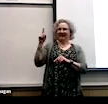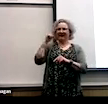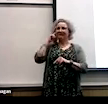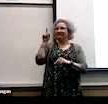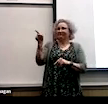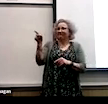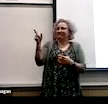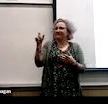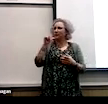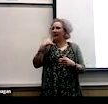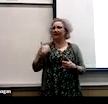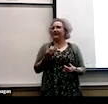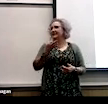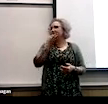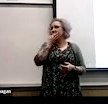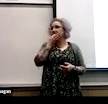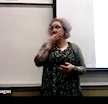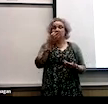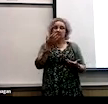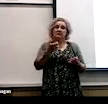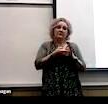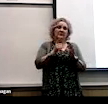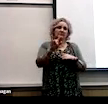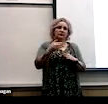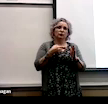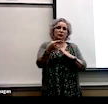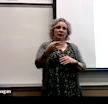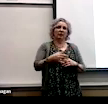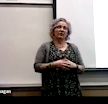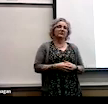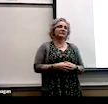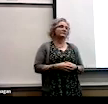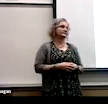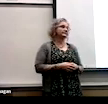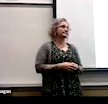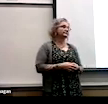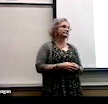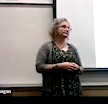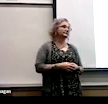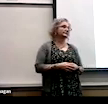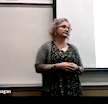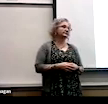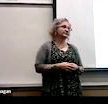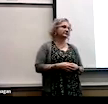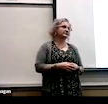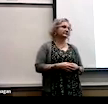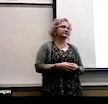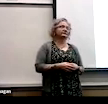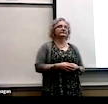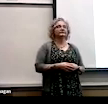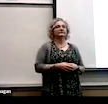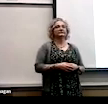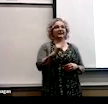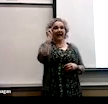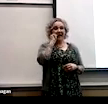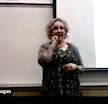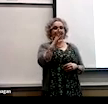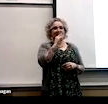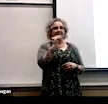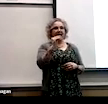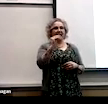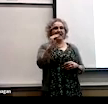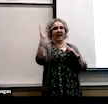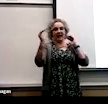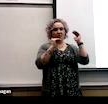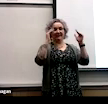too. On the pediatric side, a lack of comfort addressing adolescent and adult issues is definitely a